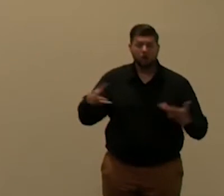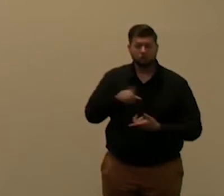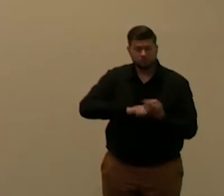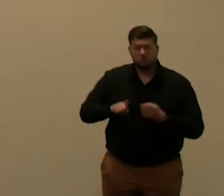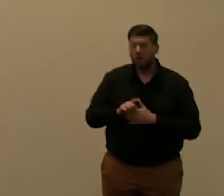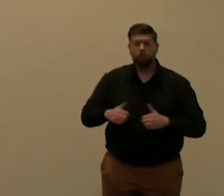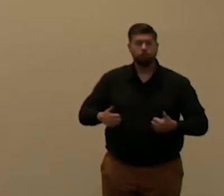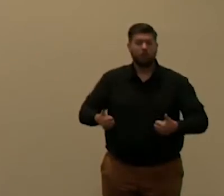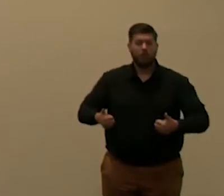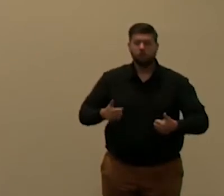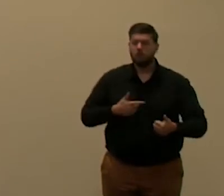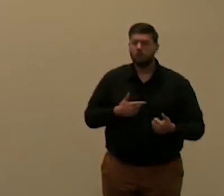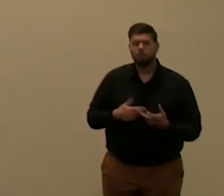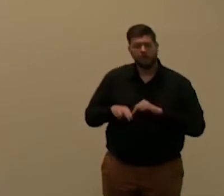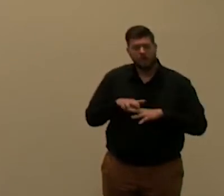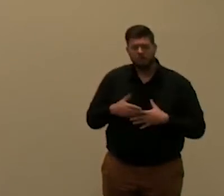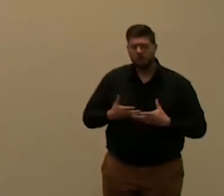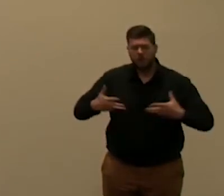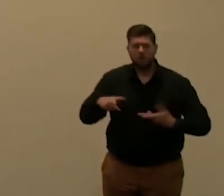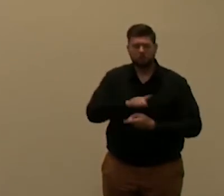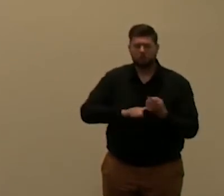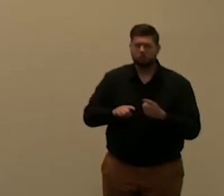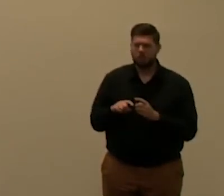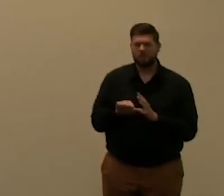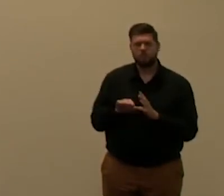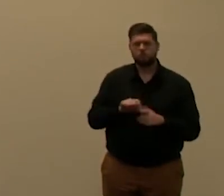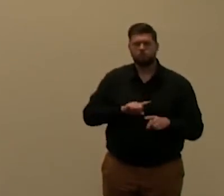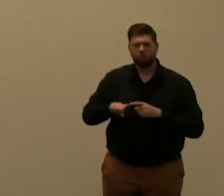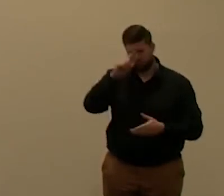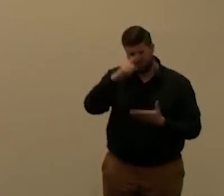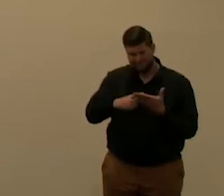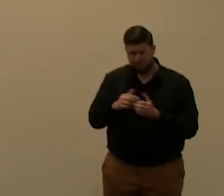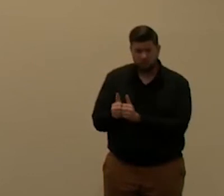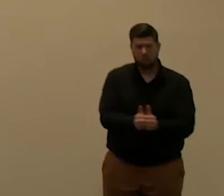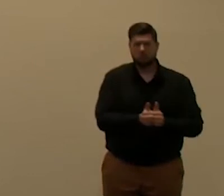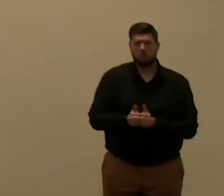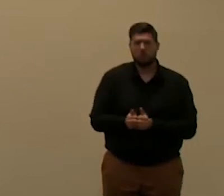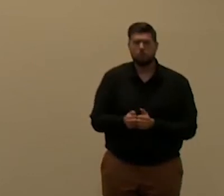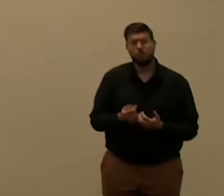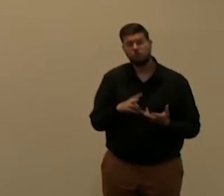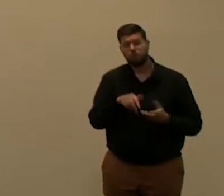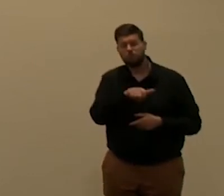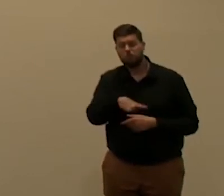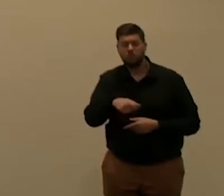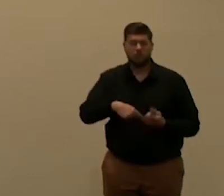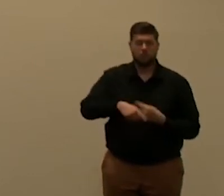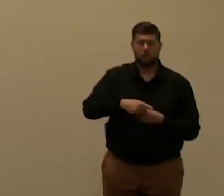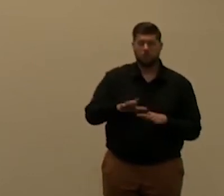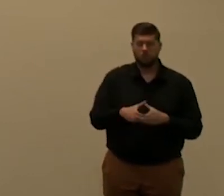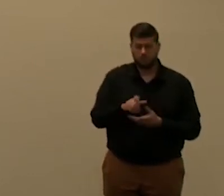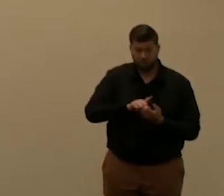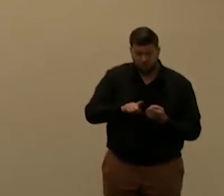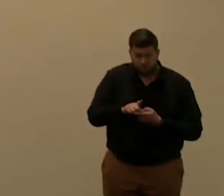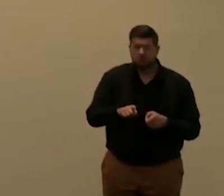in the meeting, it might be difficult to reach a decision. If we have 20 people in the meeting, not everybody, well, it's going to be difficult to